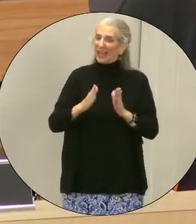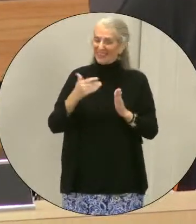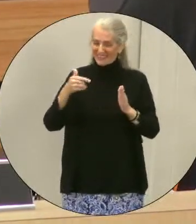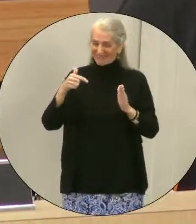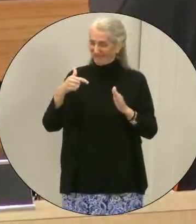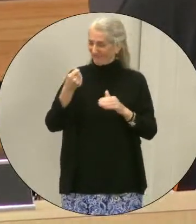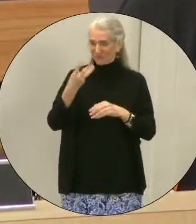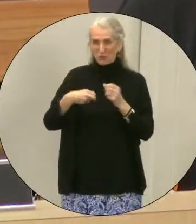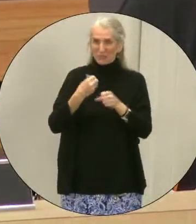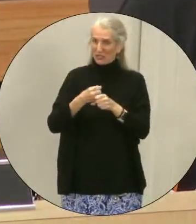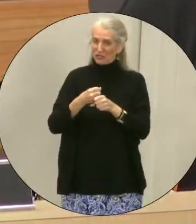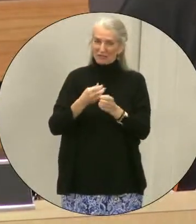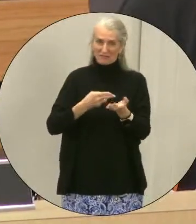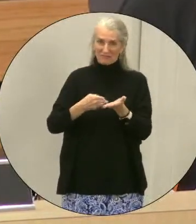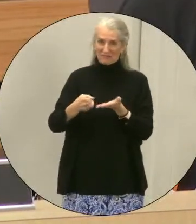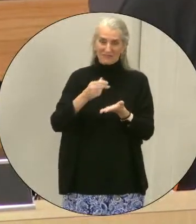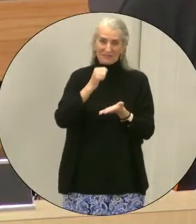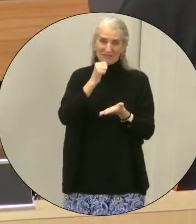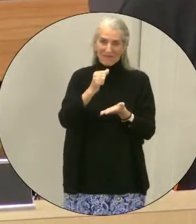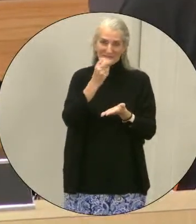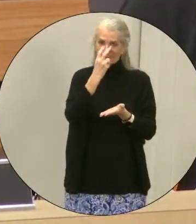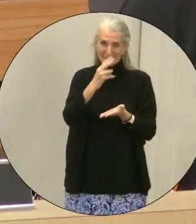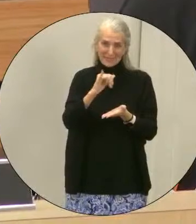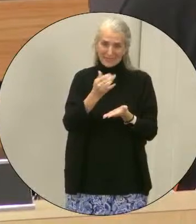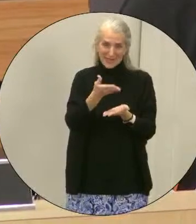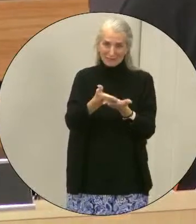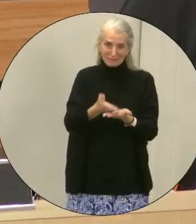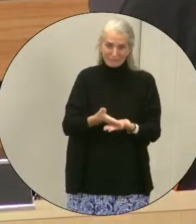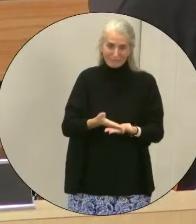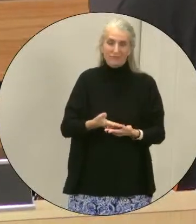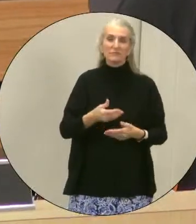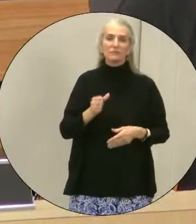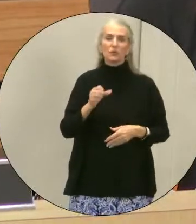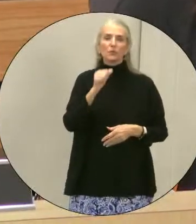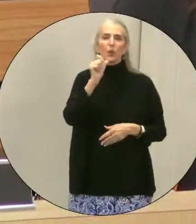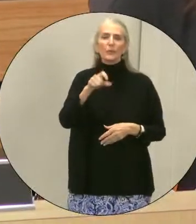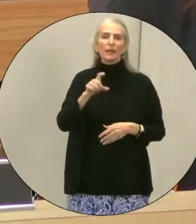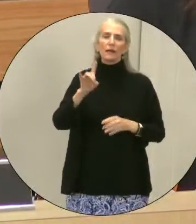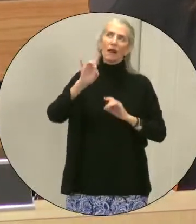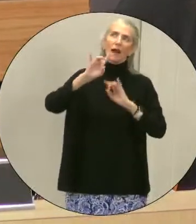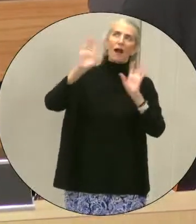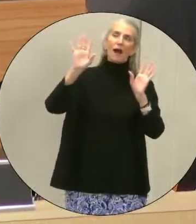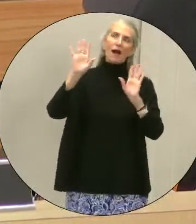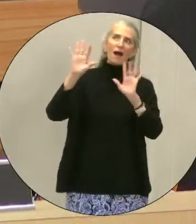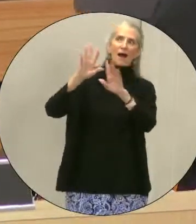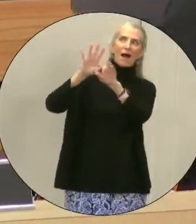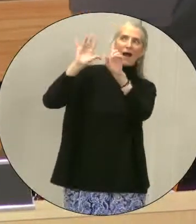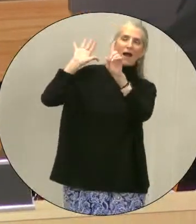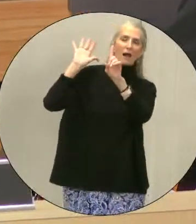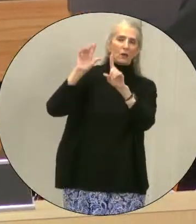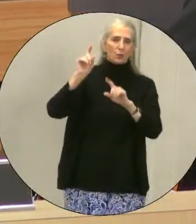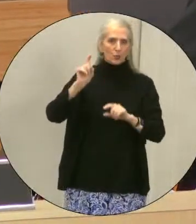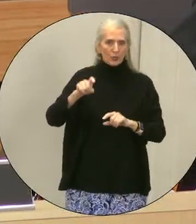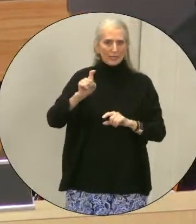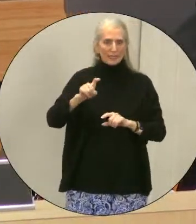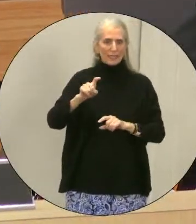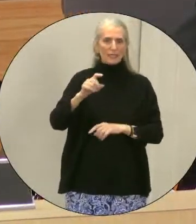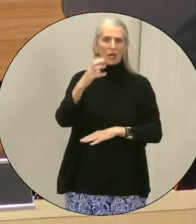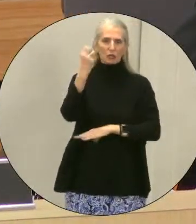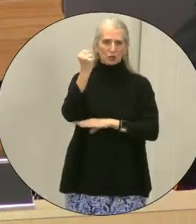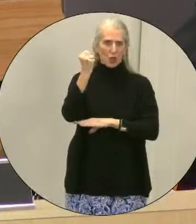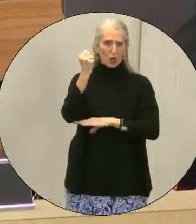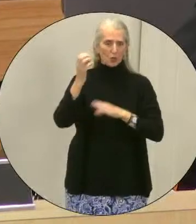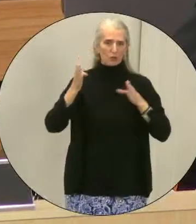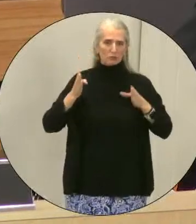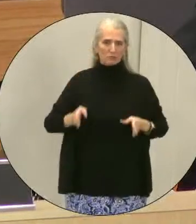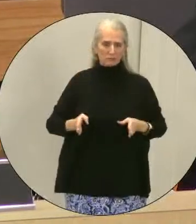think she'll be accountable to our community. We don't need a superstar. We need a stalwart.